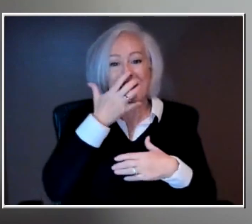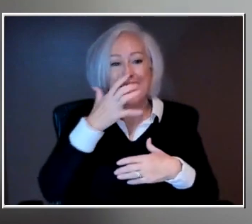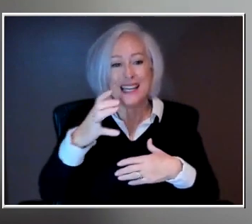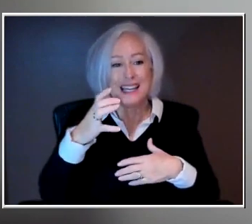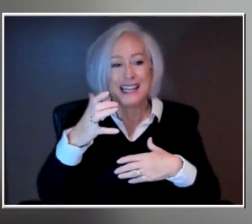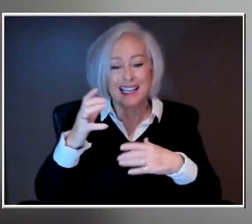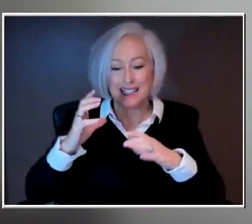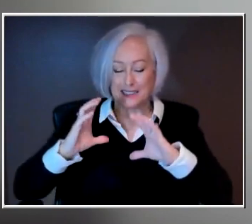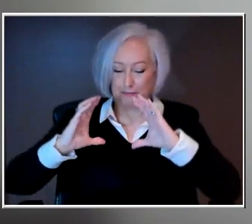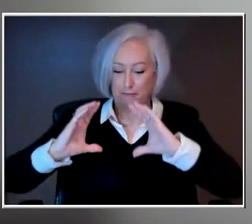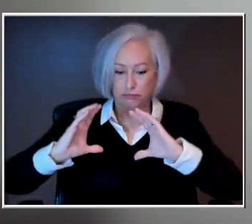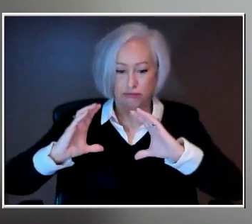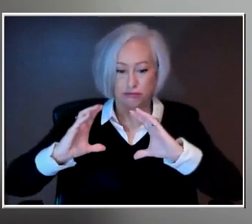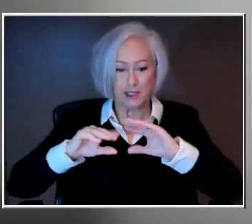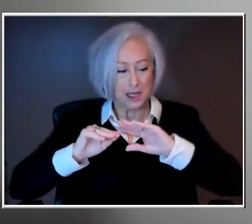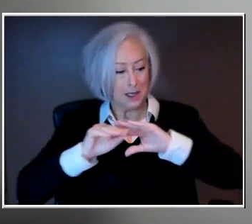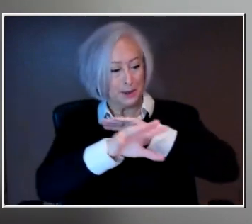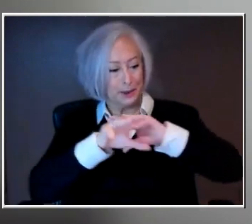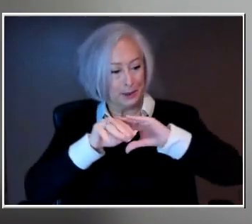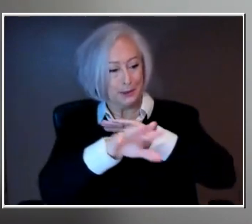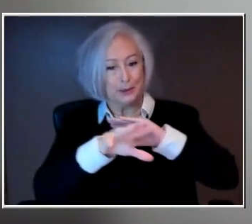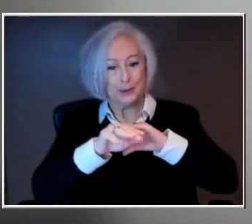So I think that